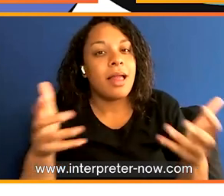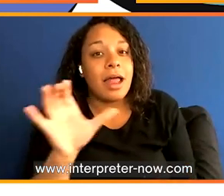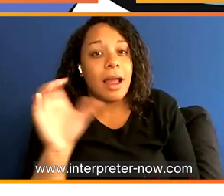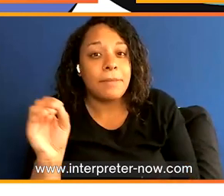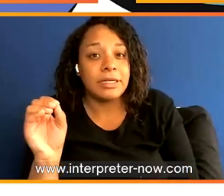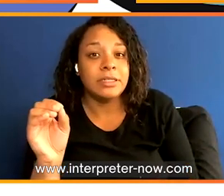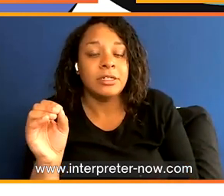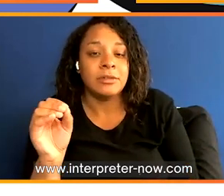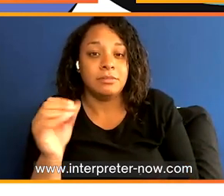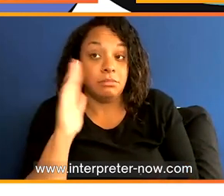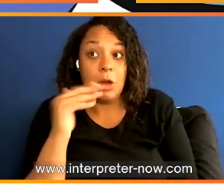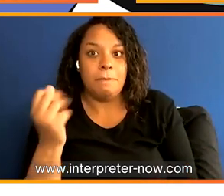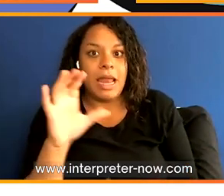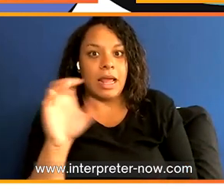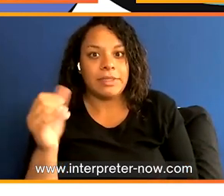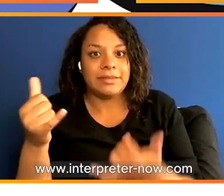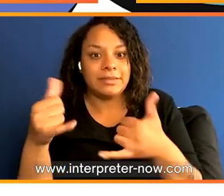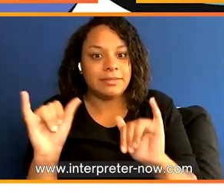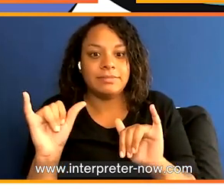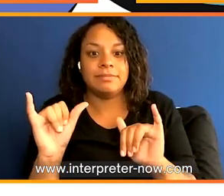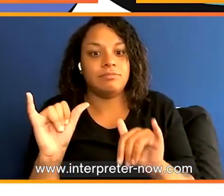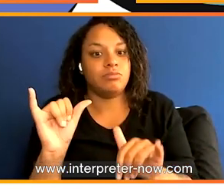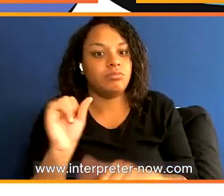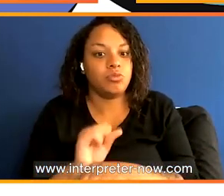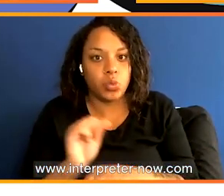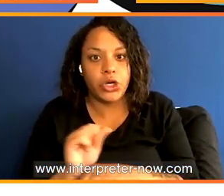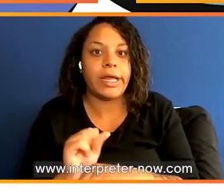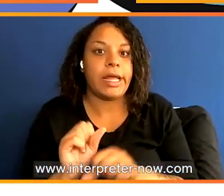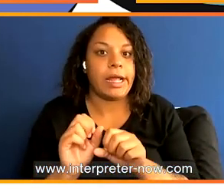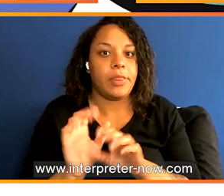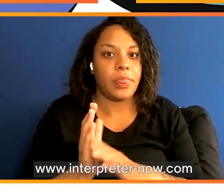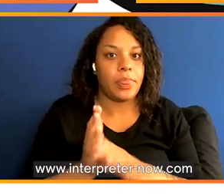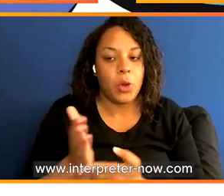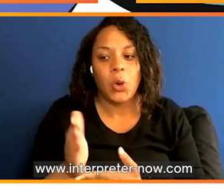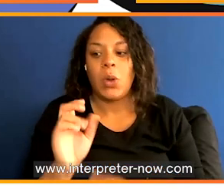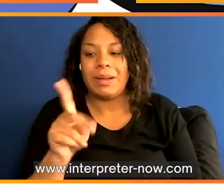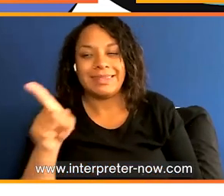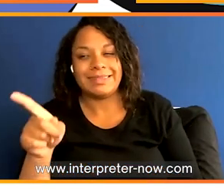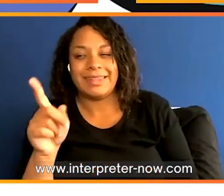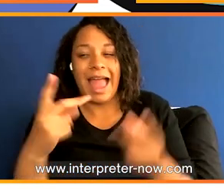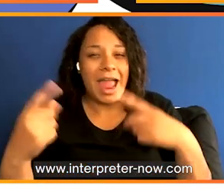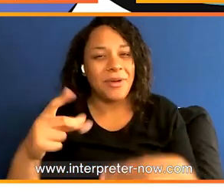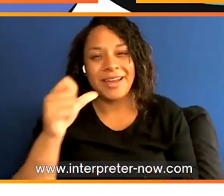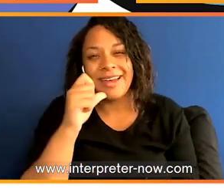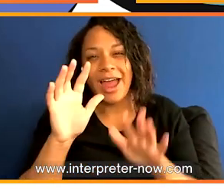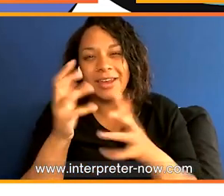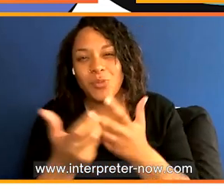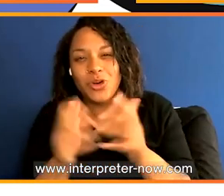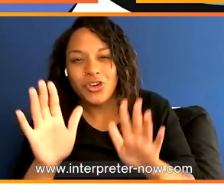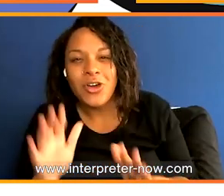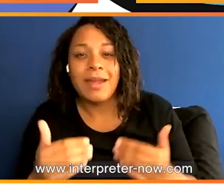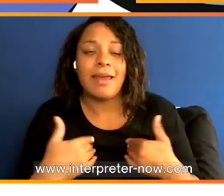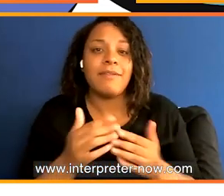that didn't work. So now we'll do a hybrid. And then I think there's still a lot of companies, I know a lot of companies are